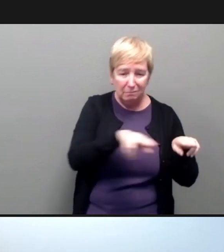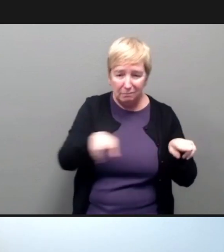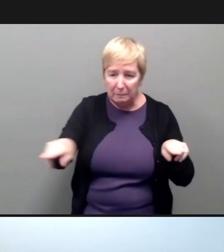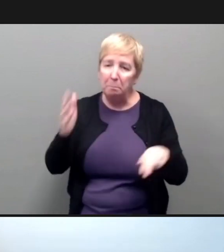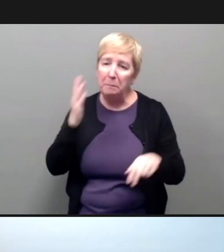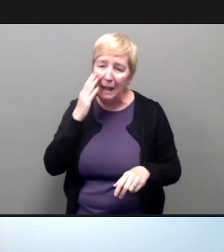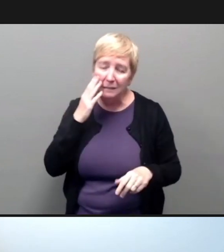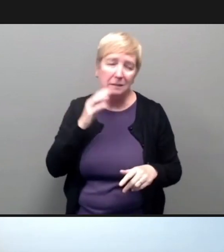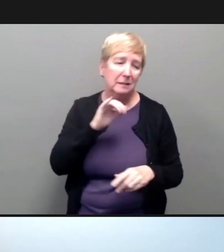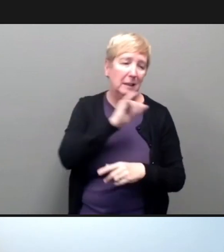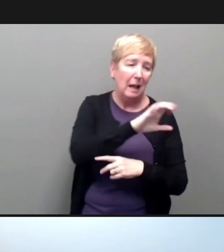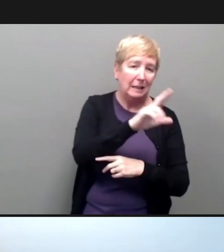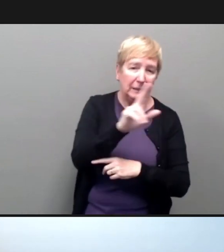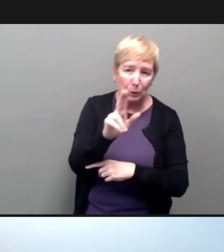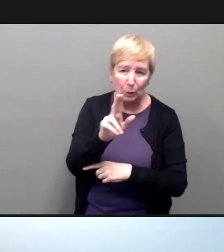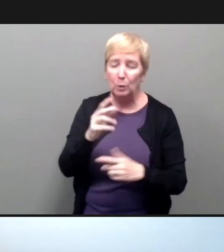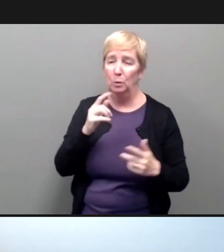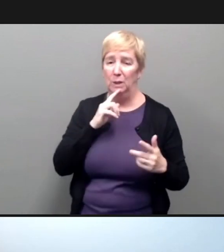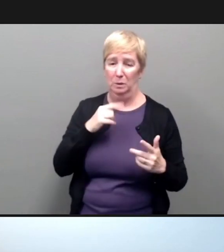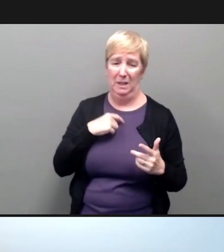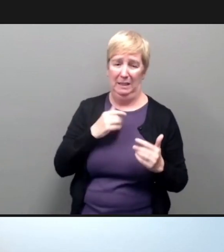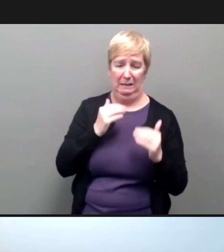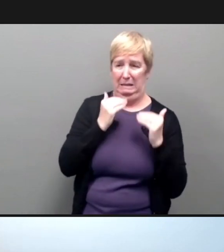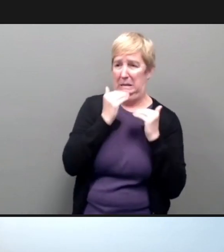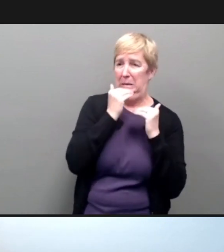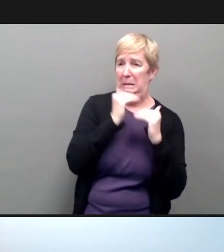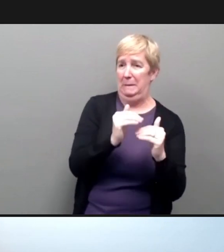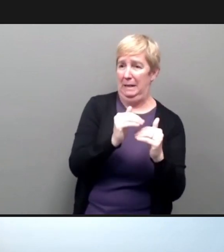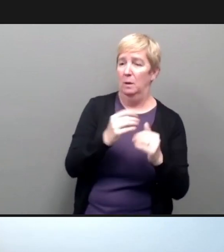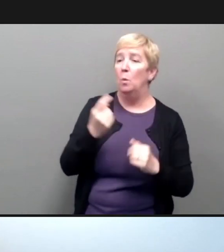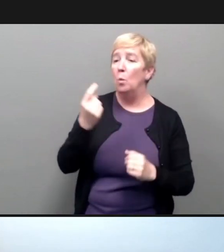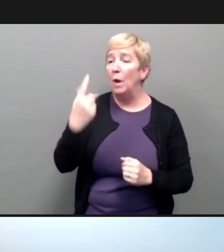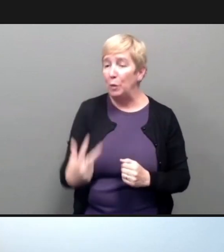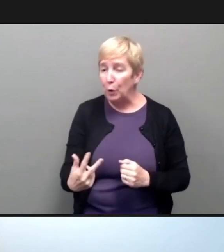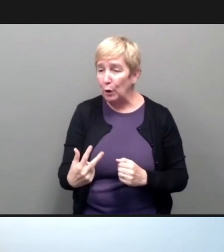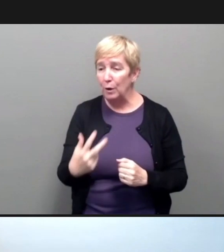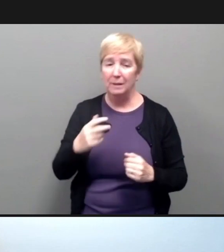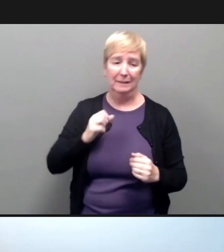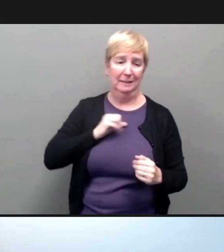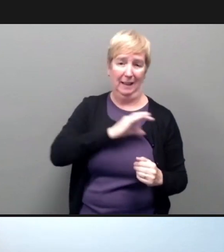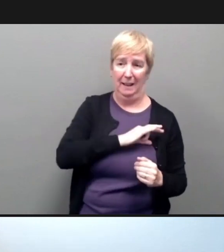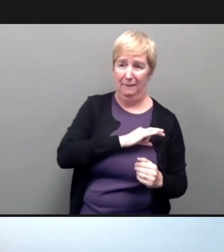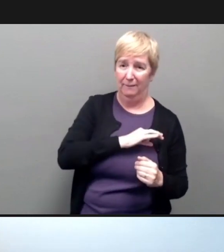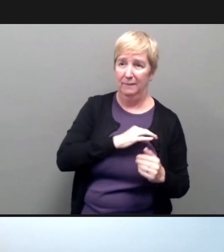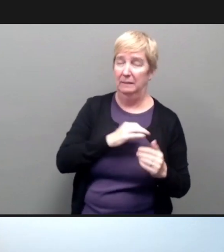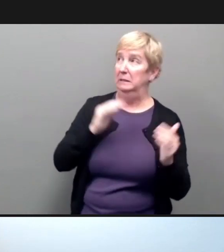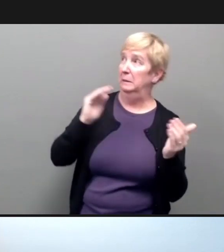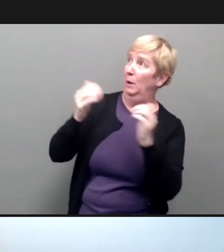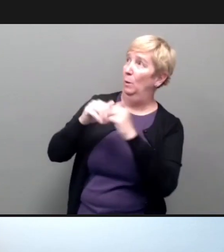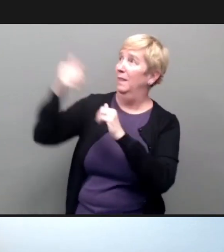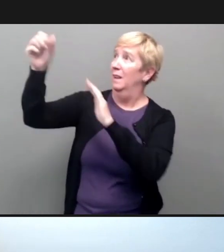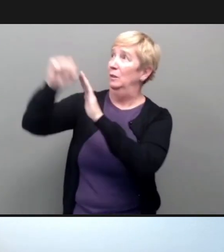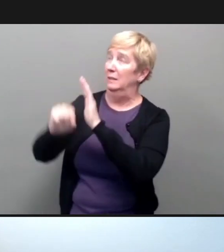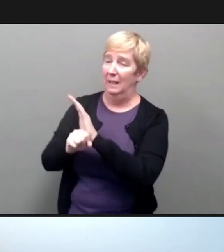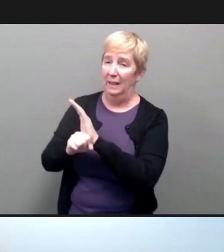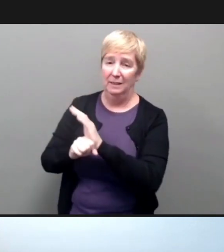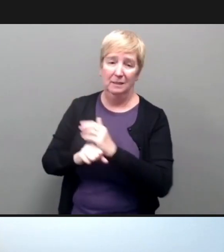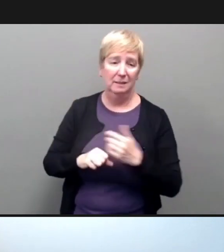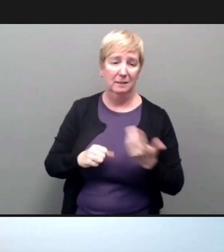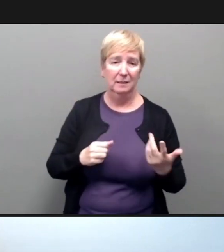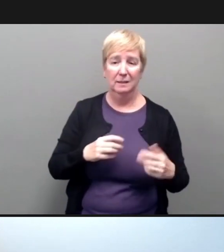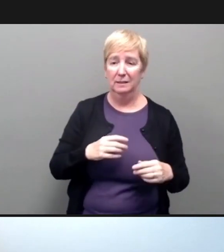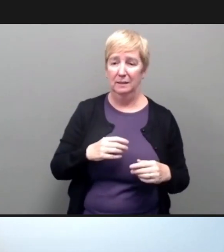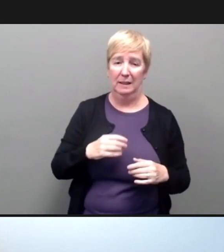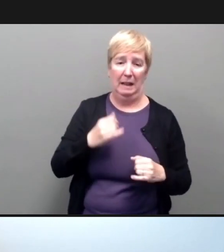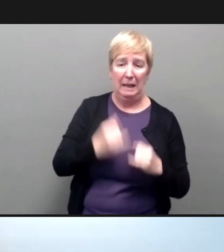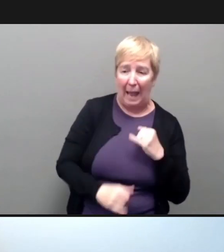beds per person. We're in the bottom third, and staffing because of that is